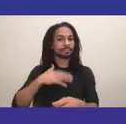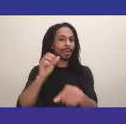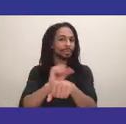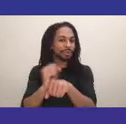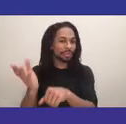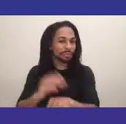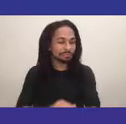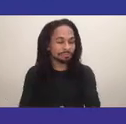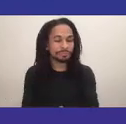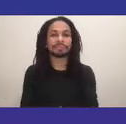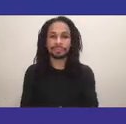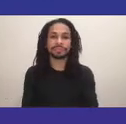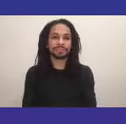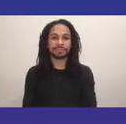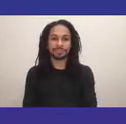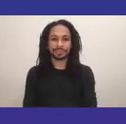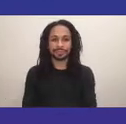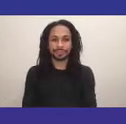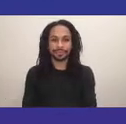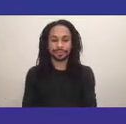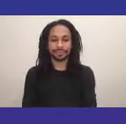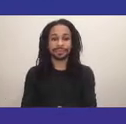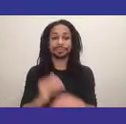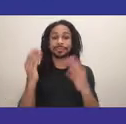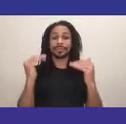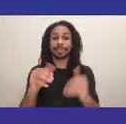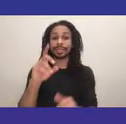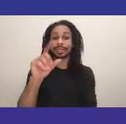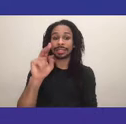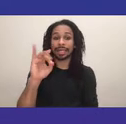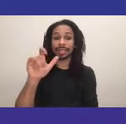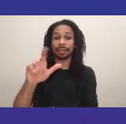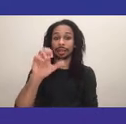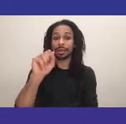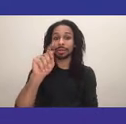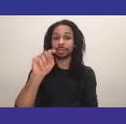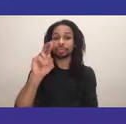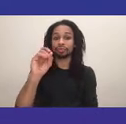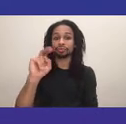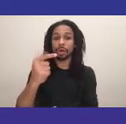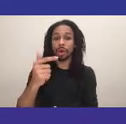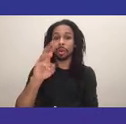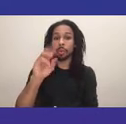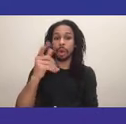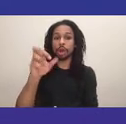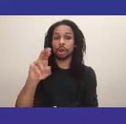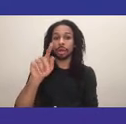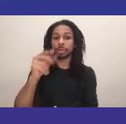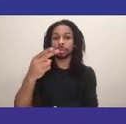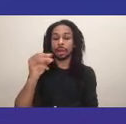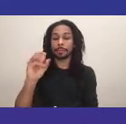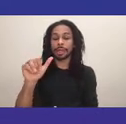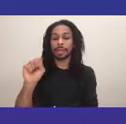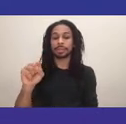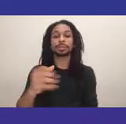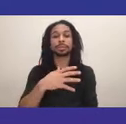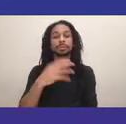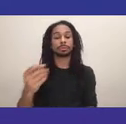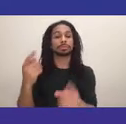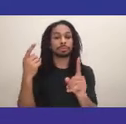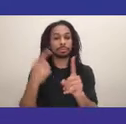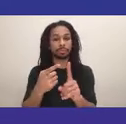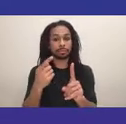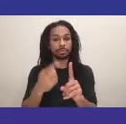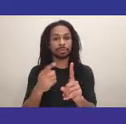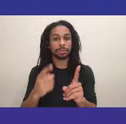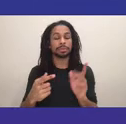work there. Next is Daniel Strongwalker Thomas, and he's fighting corporations posing as